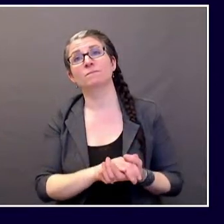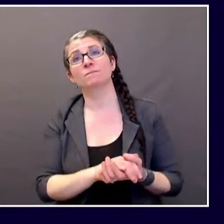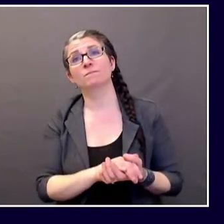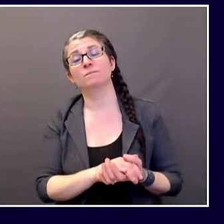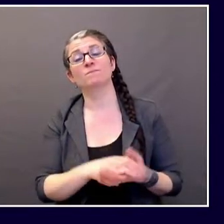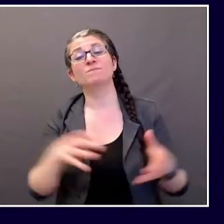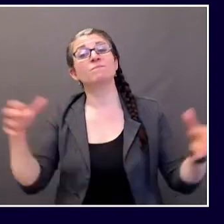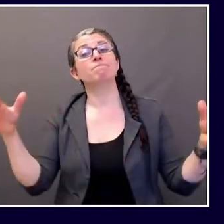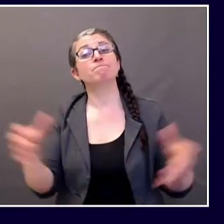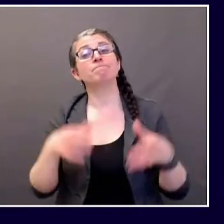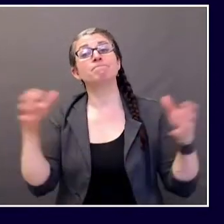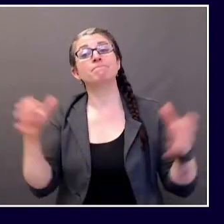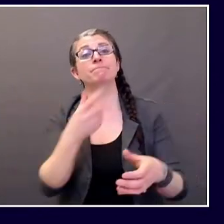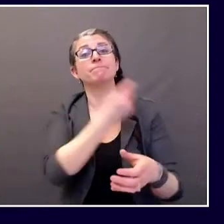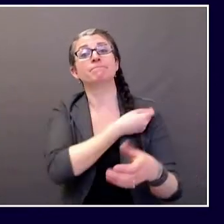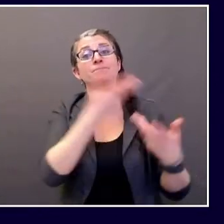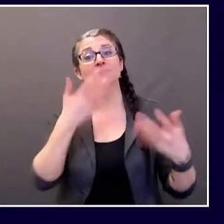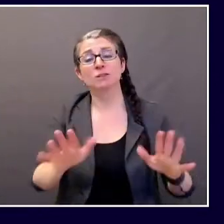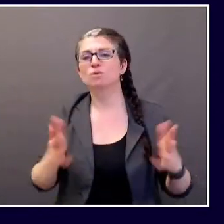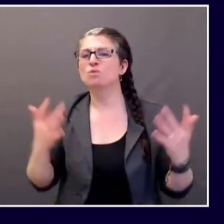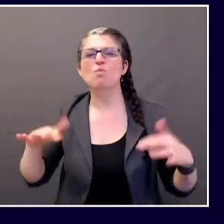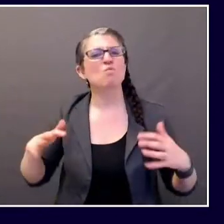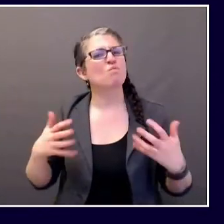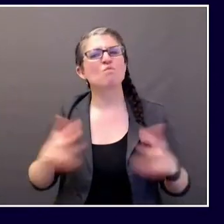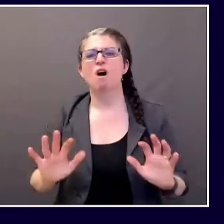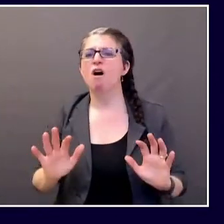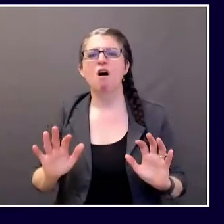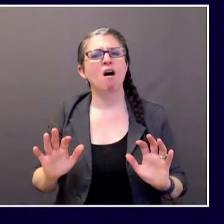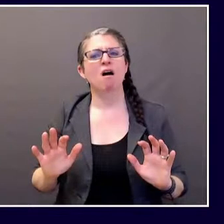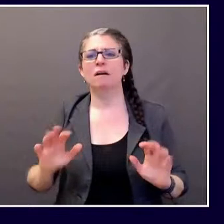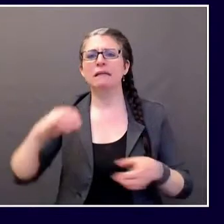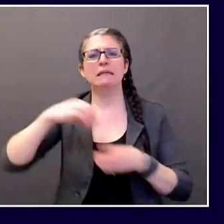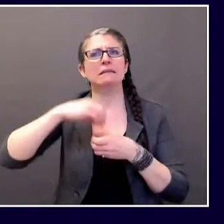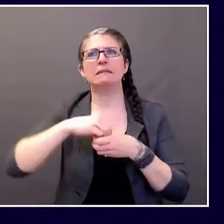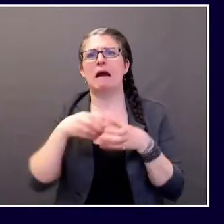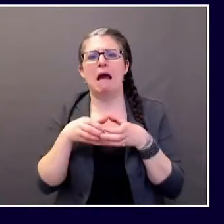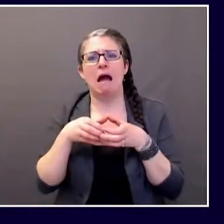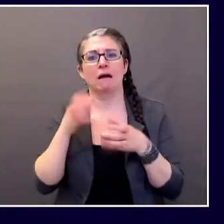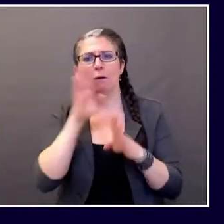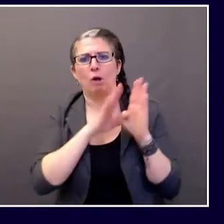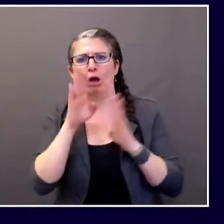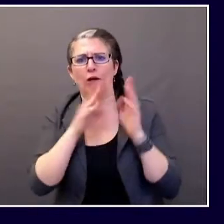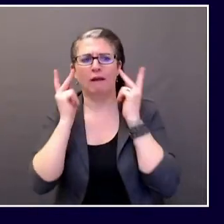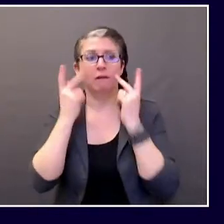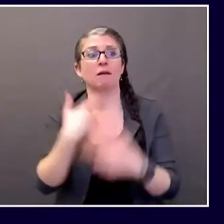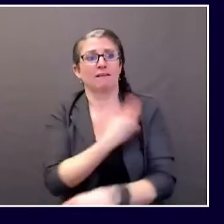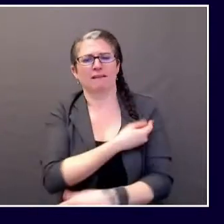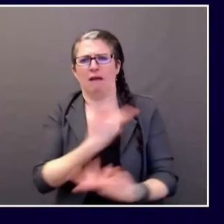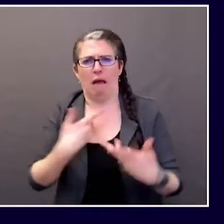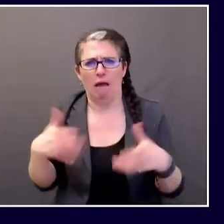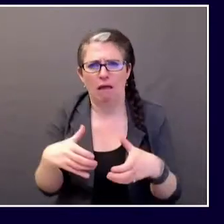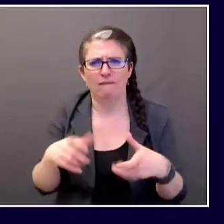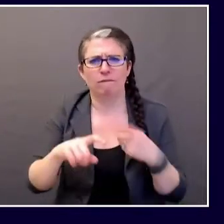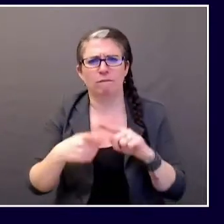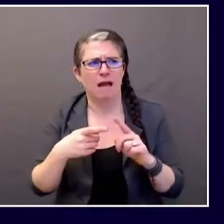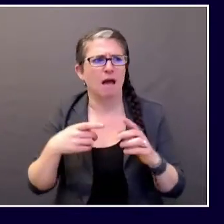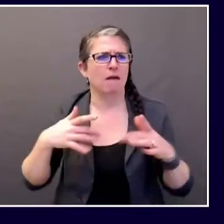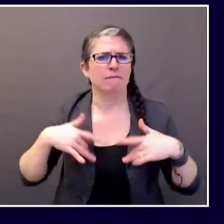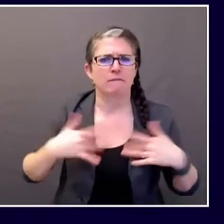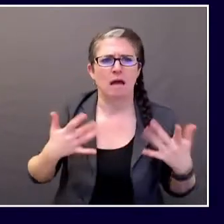mouth. I guess their question seems to be, what's the best practice for people to make sure that they're not